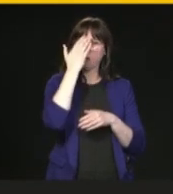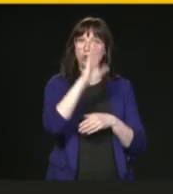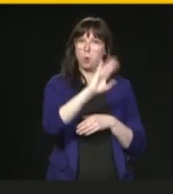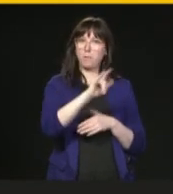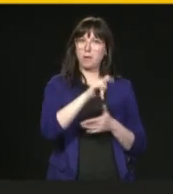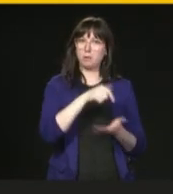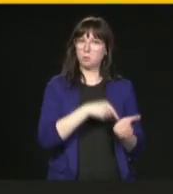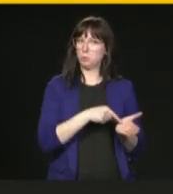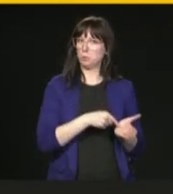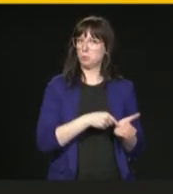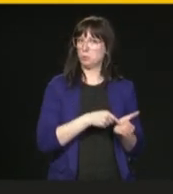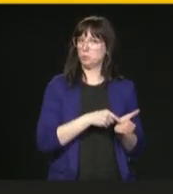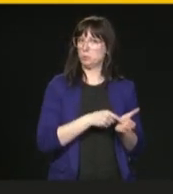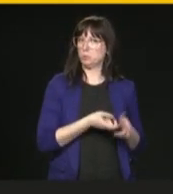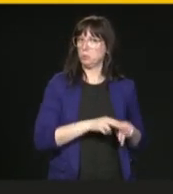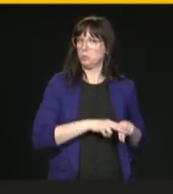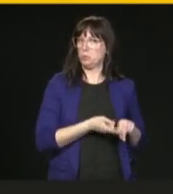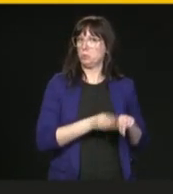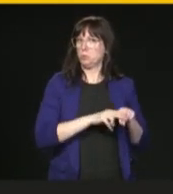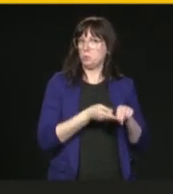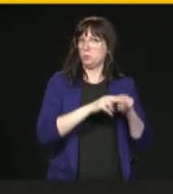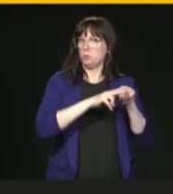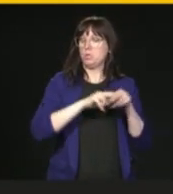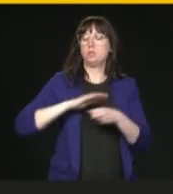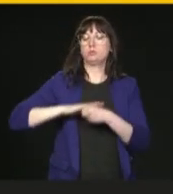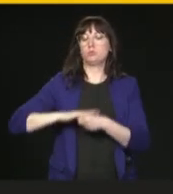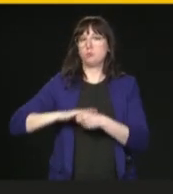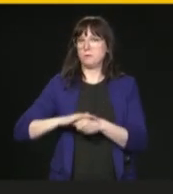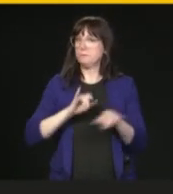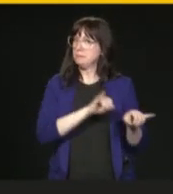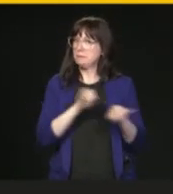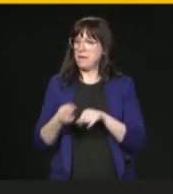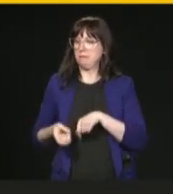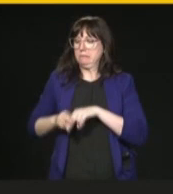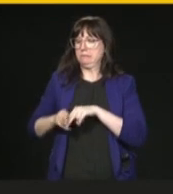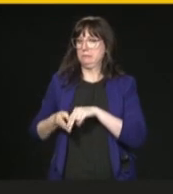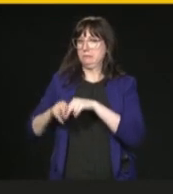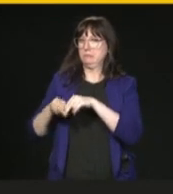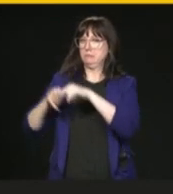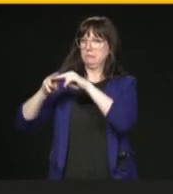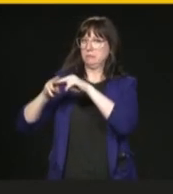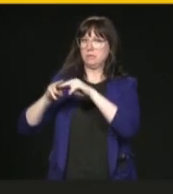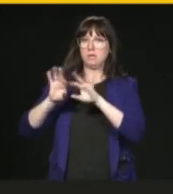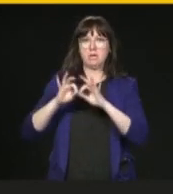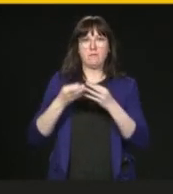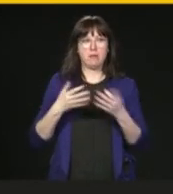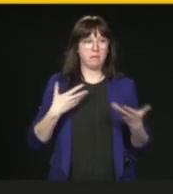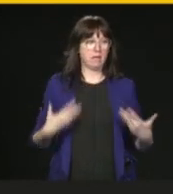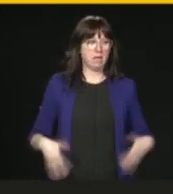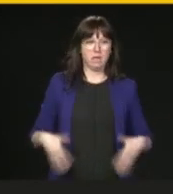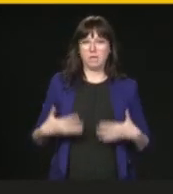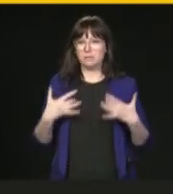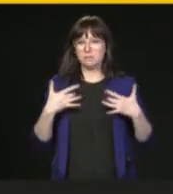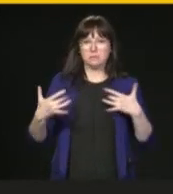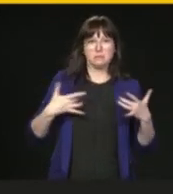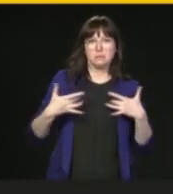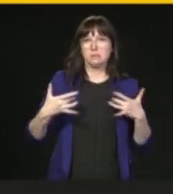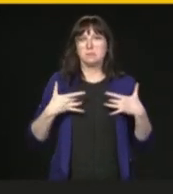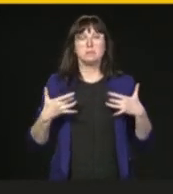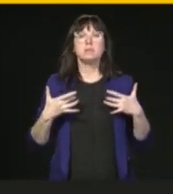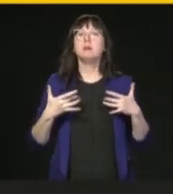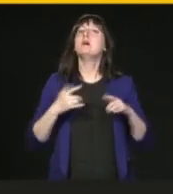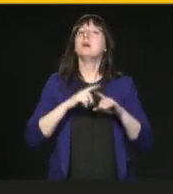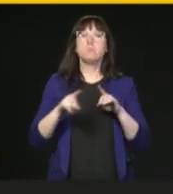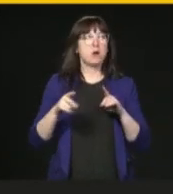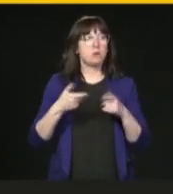are piling up and pressure is mounting, and that concerns many, many families, rightly so. But we are working as quickly as